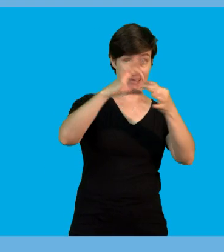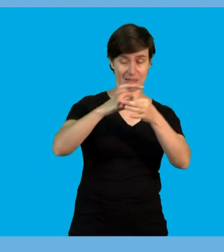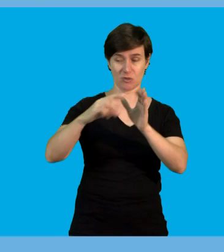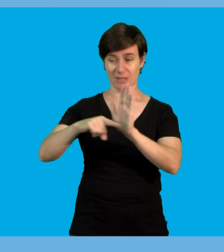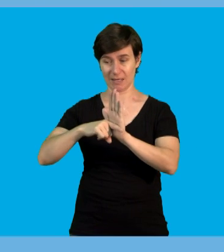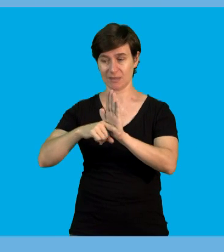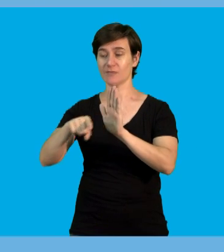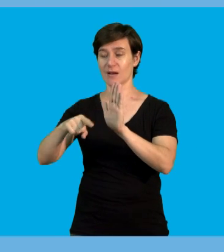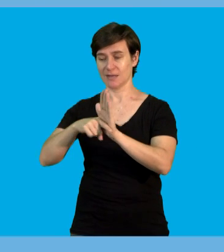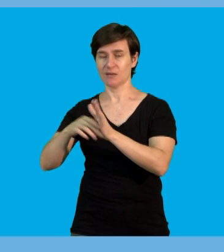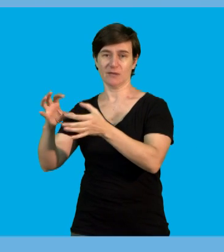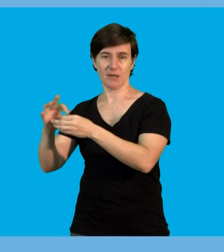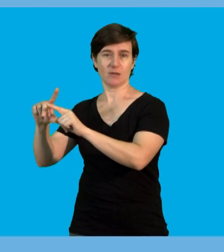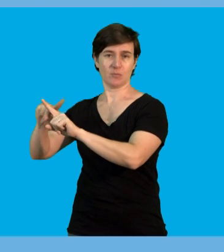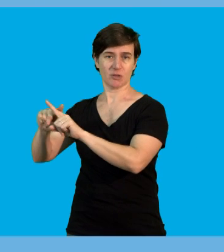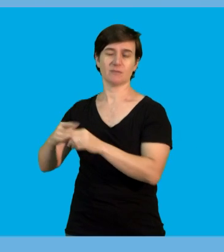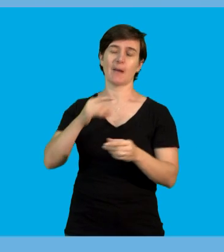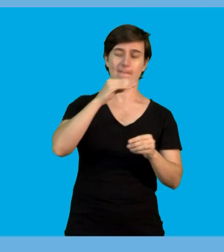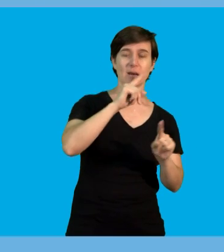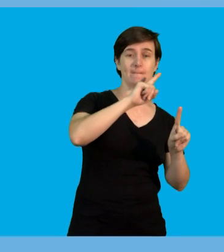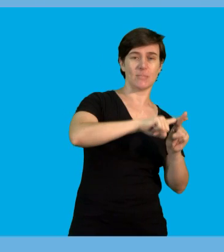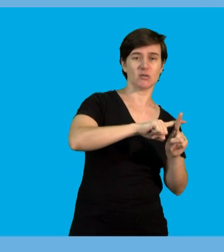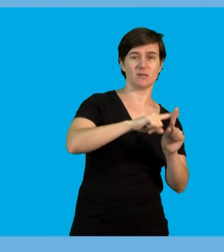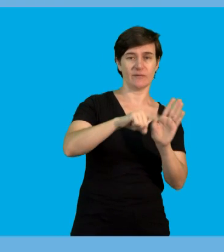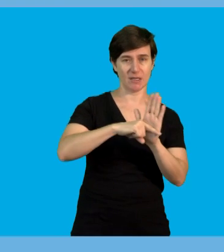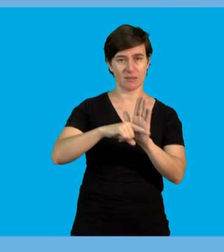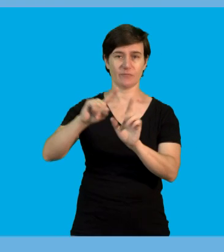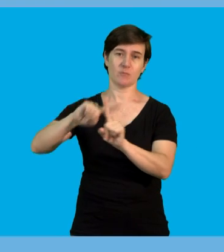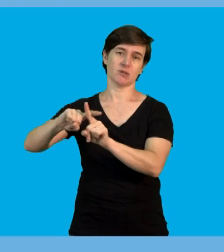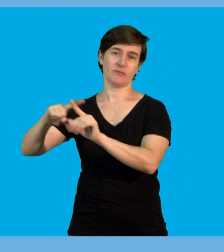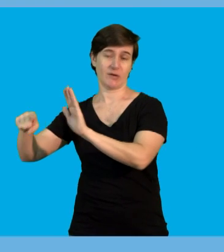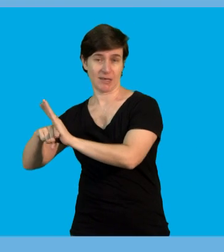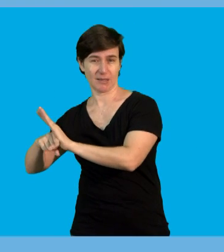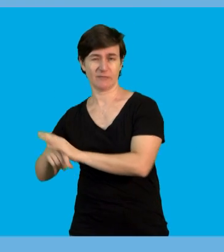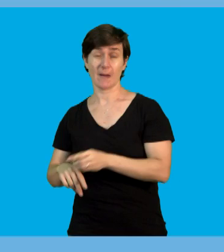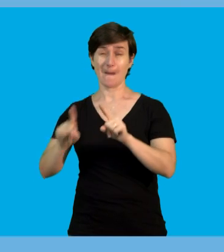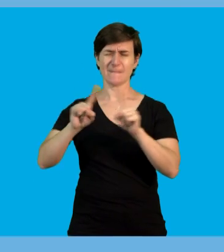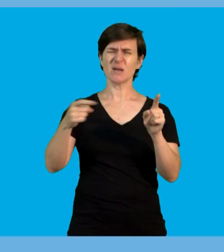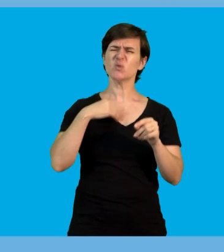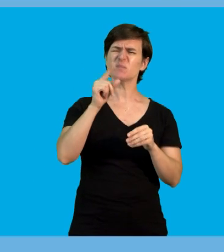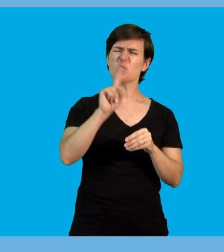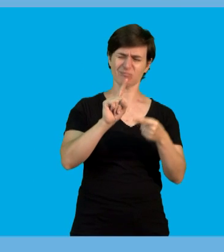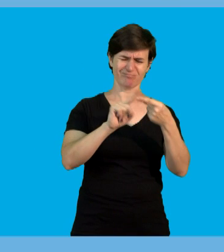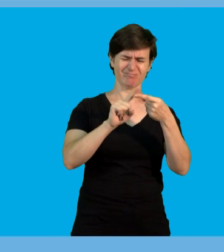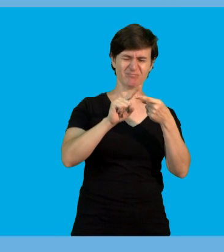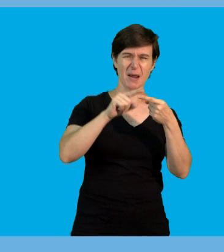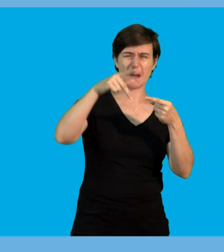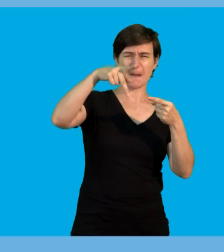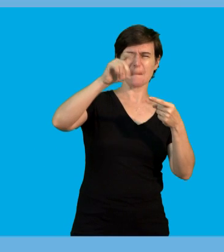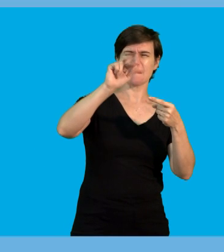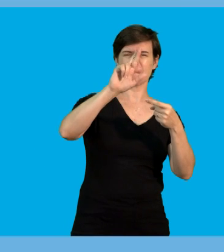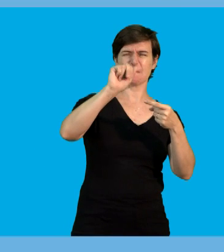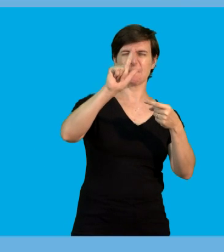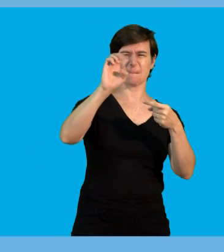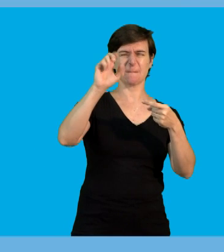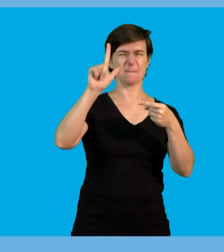terminal, and so forth and so forth. So it's going to be positive, and negative. Whereas when we're talking about a parallel connection, again,